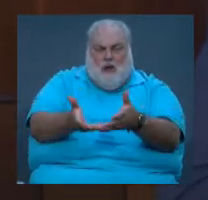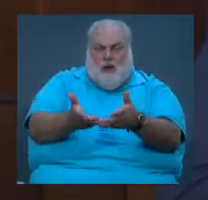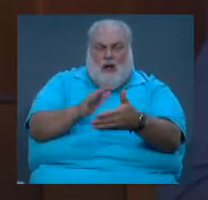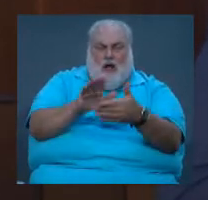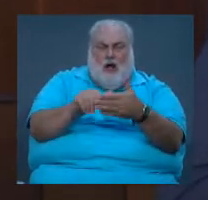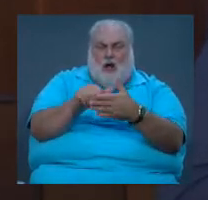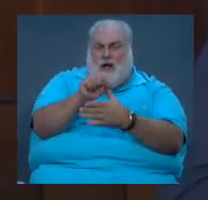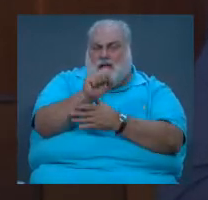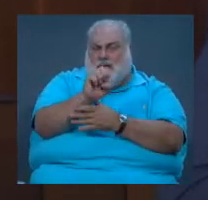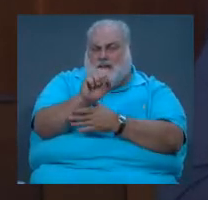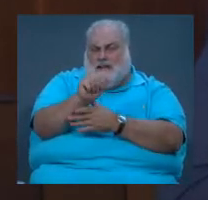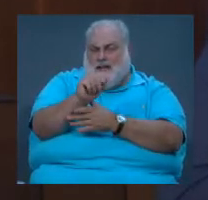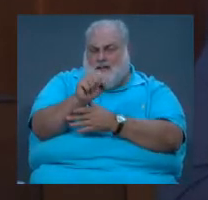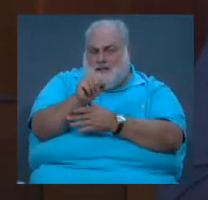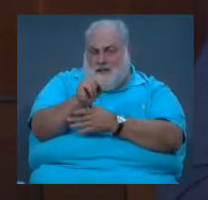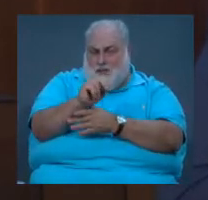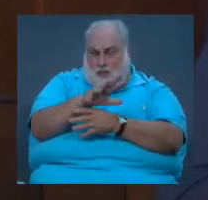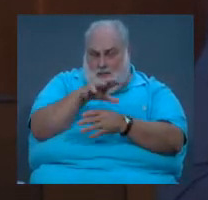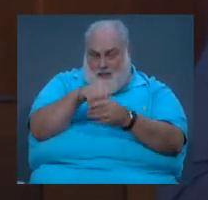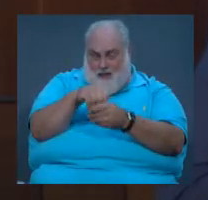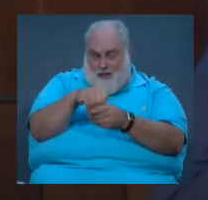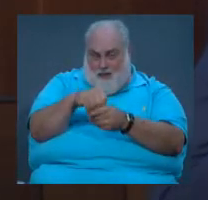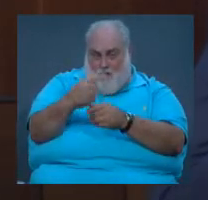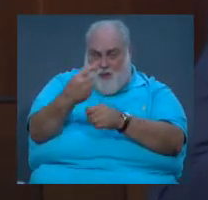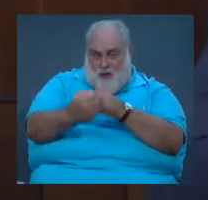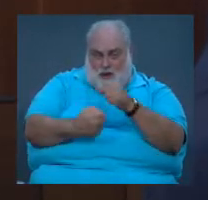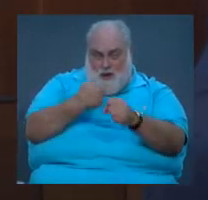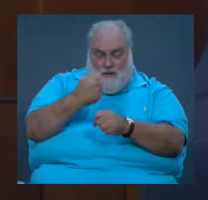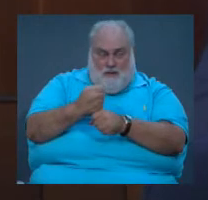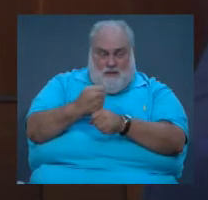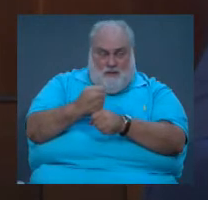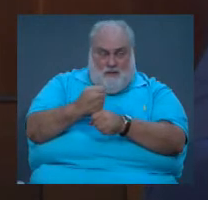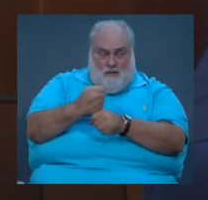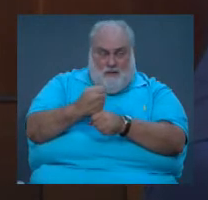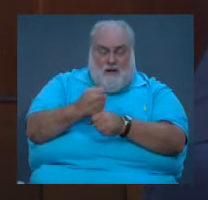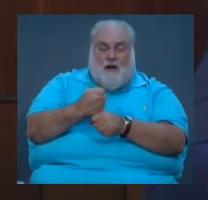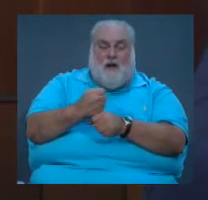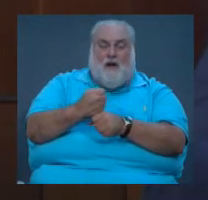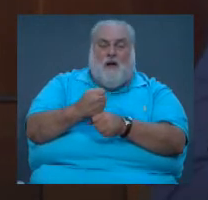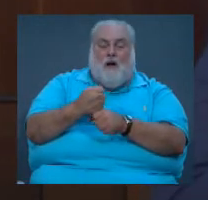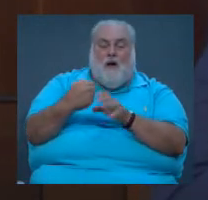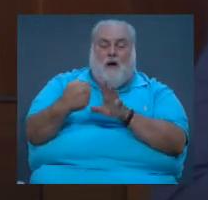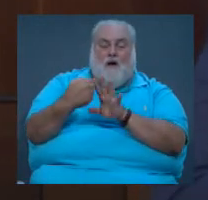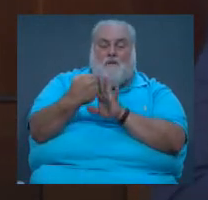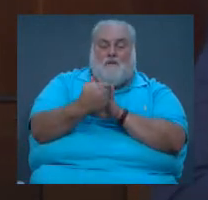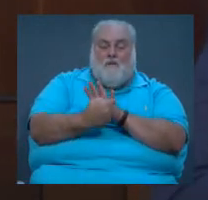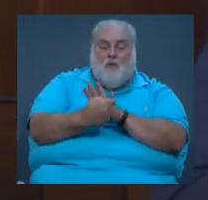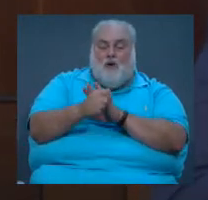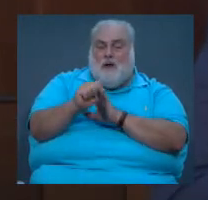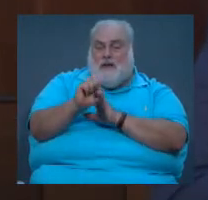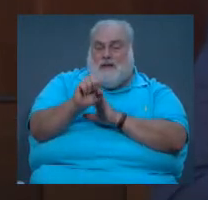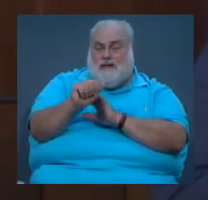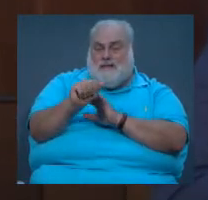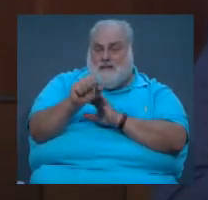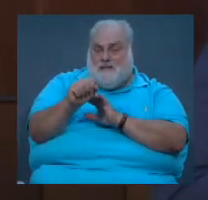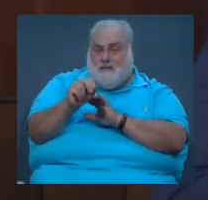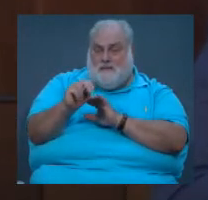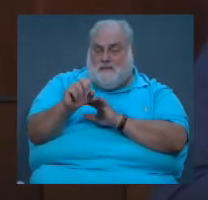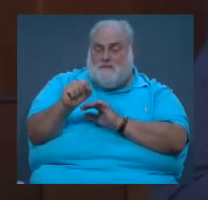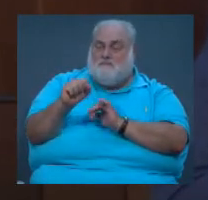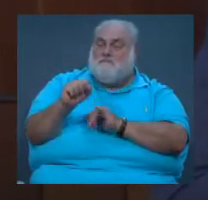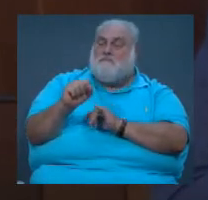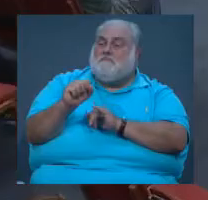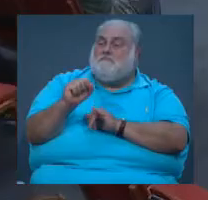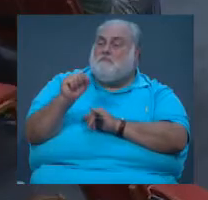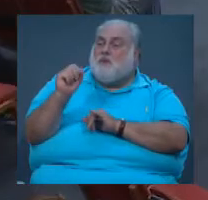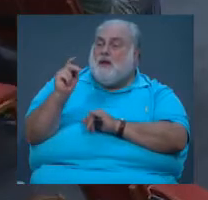seasons within a year. You said 4 years? 1 year, so we could see all 4 seasons within a year. Okay, Yes, ma'am.